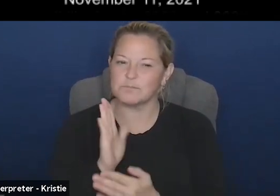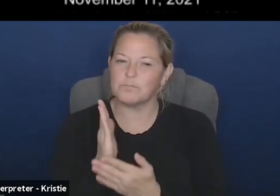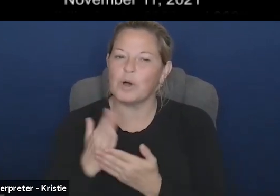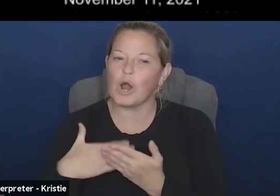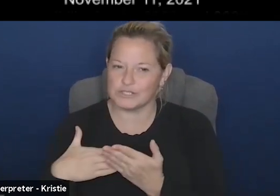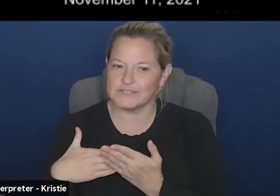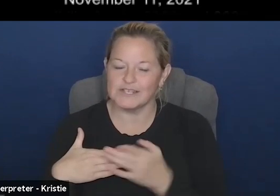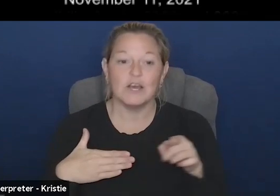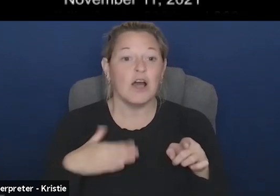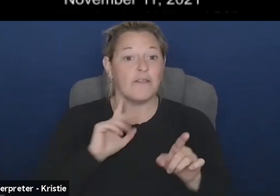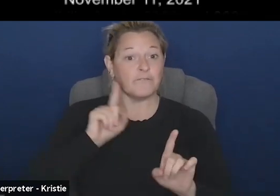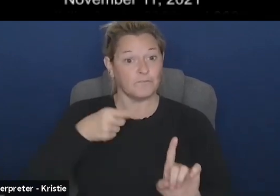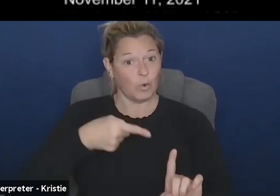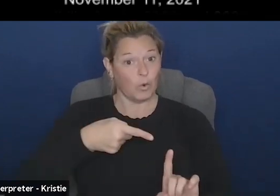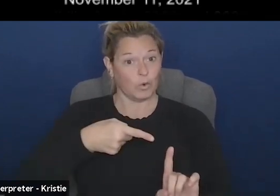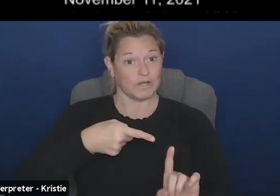about teaching